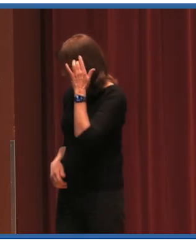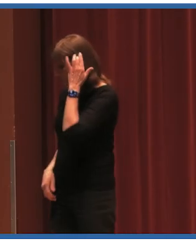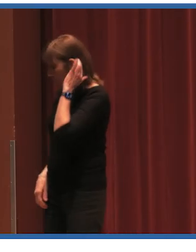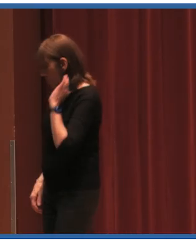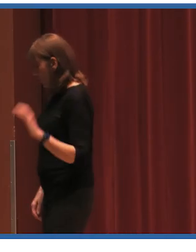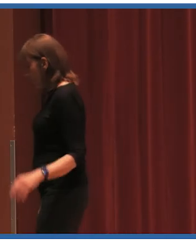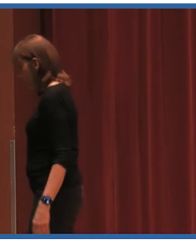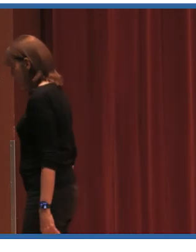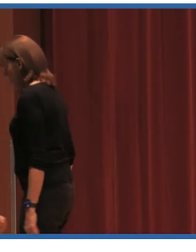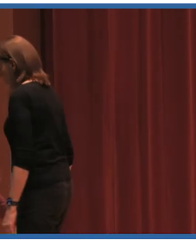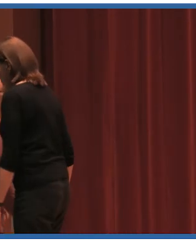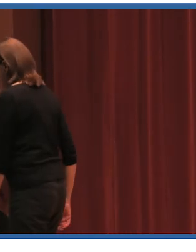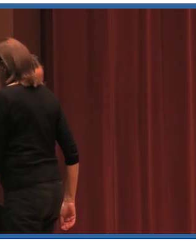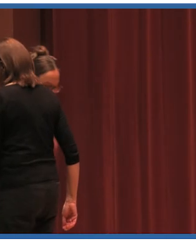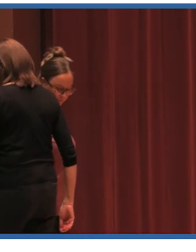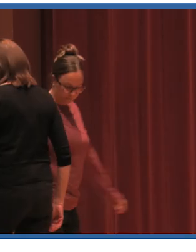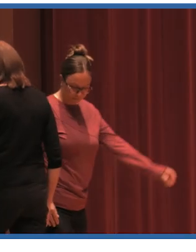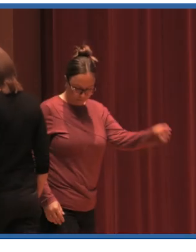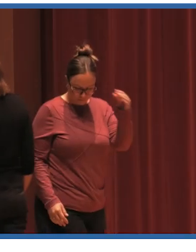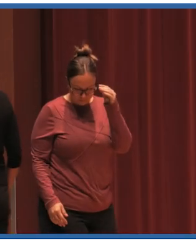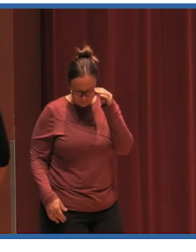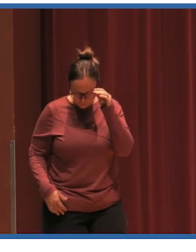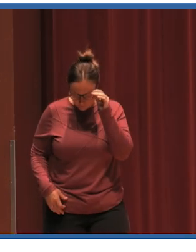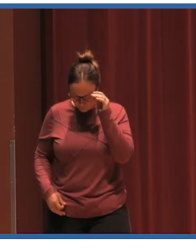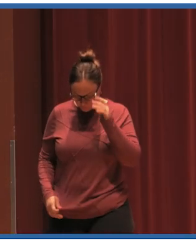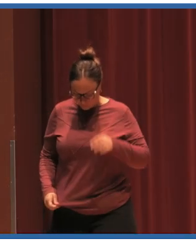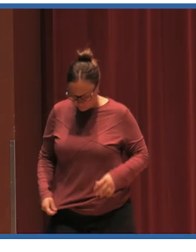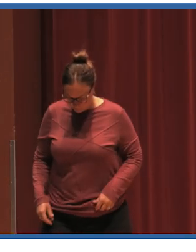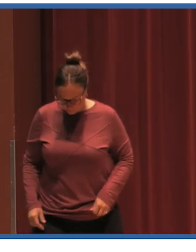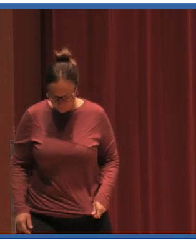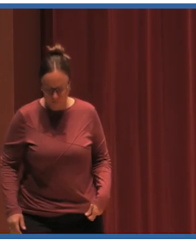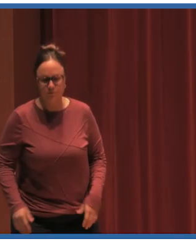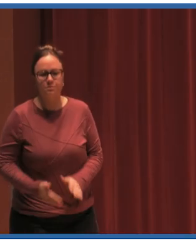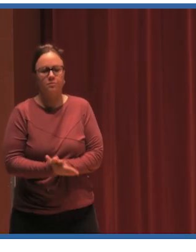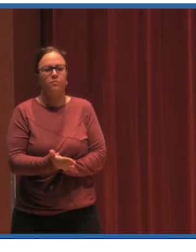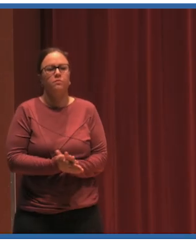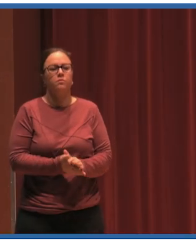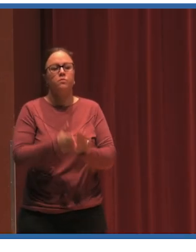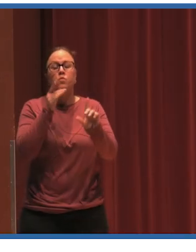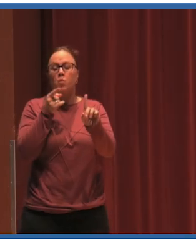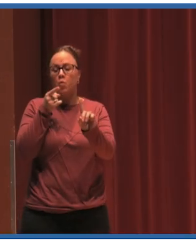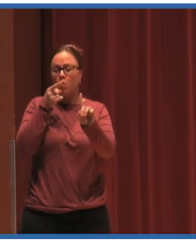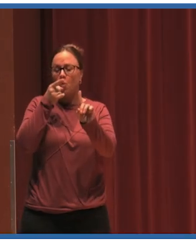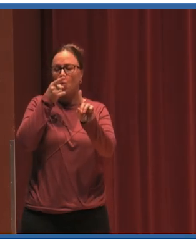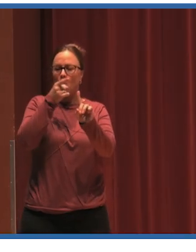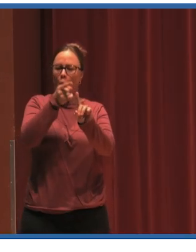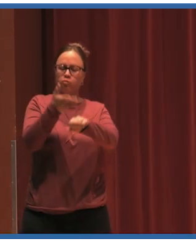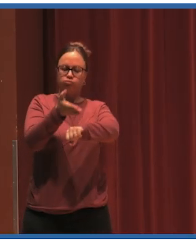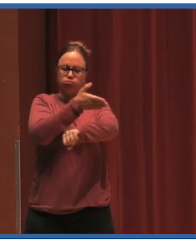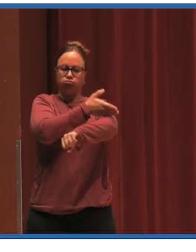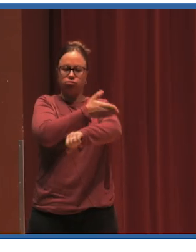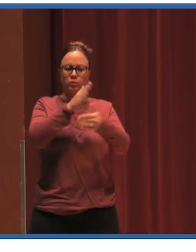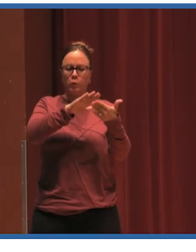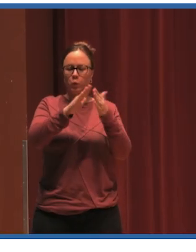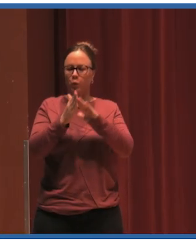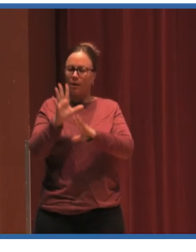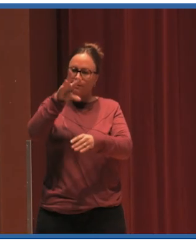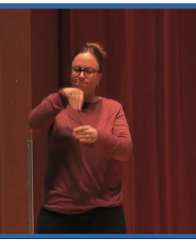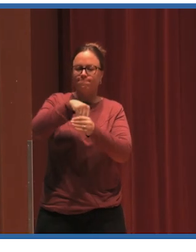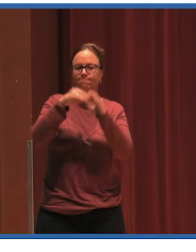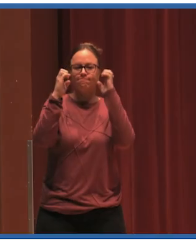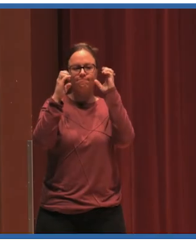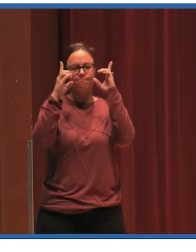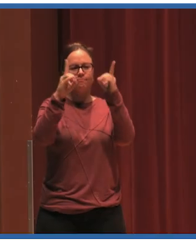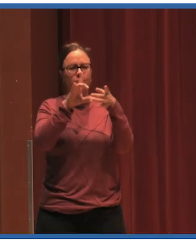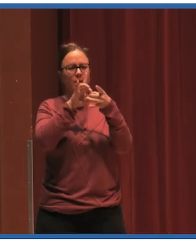So just a little bit of background about the project. Our goal is to enhance community engagement and education around